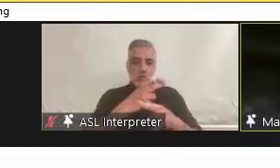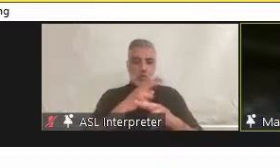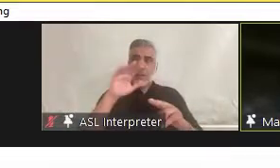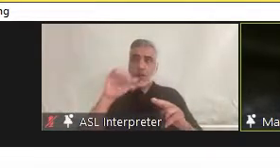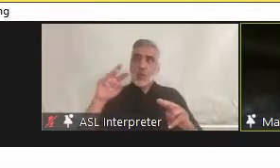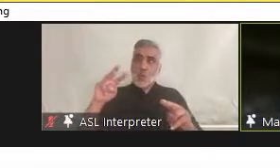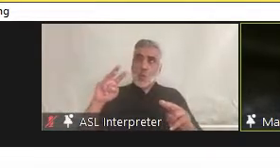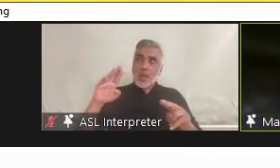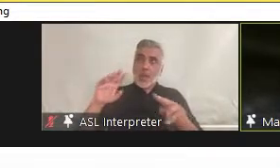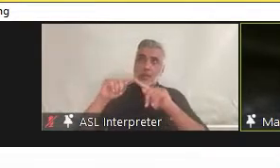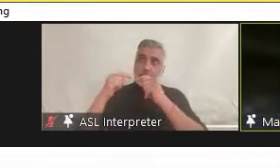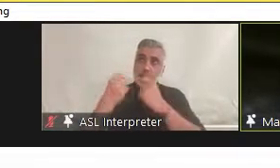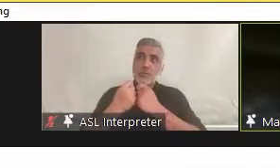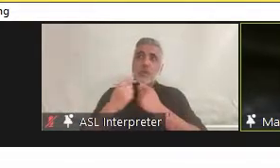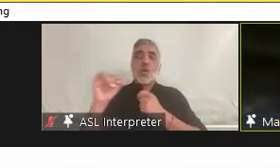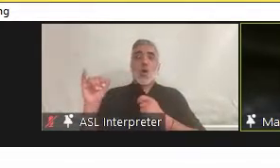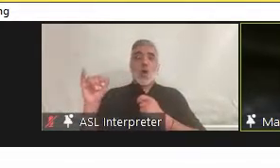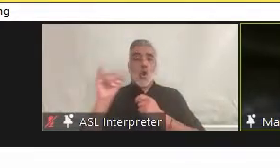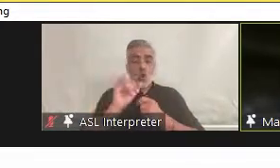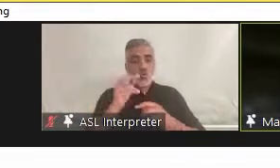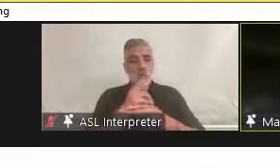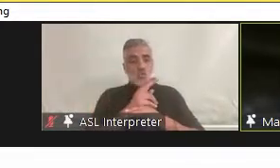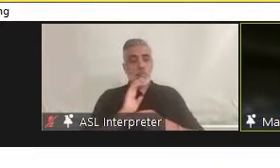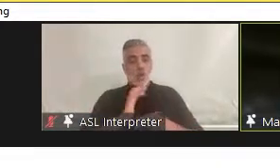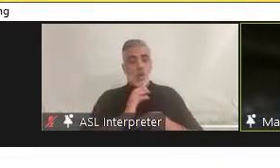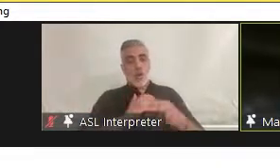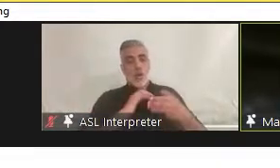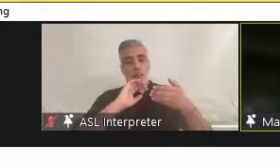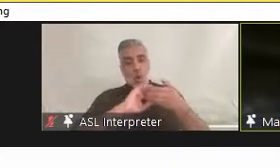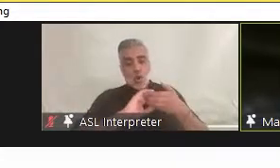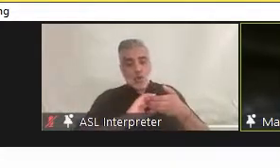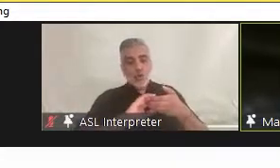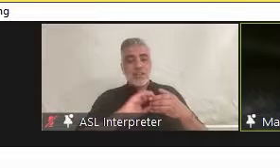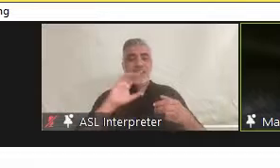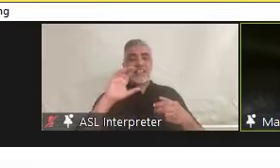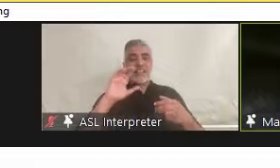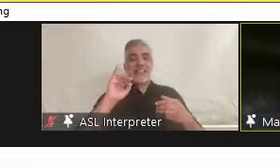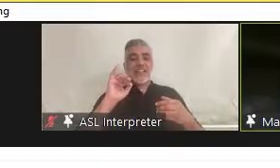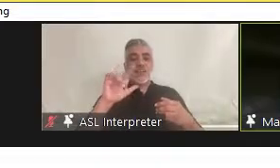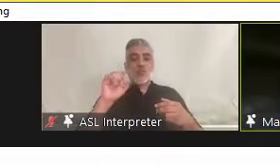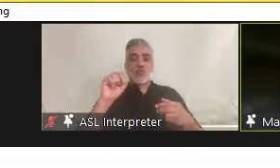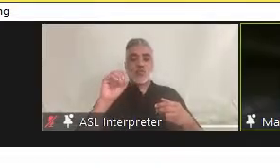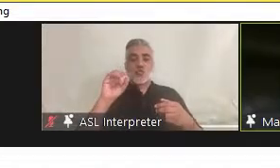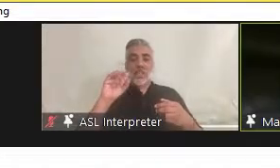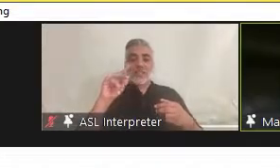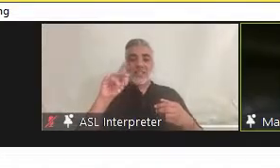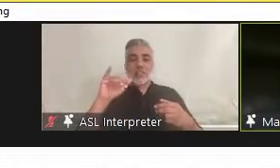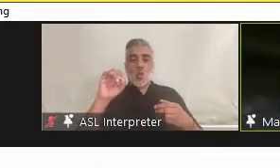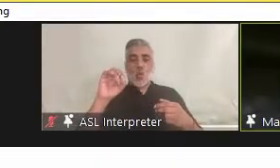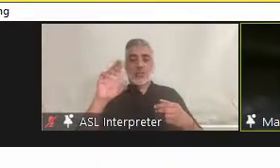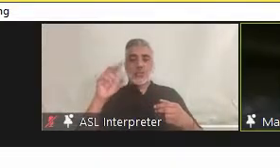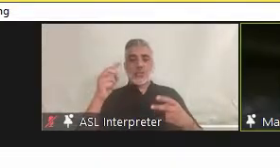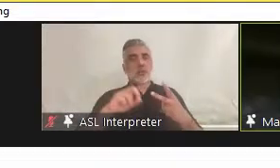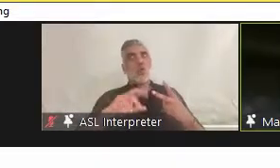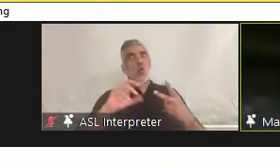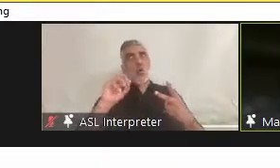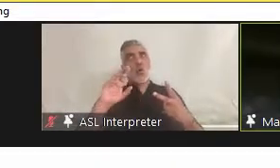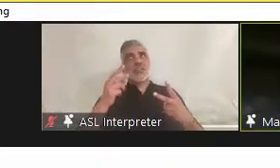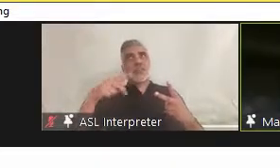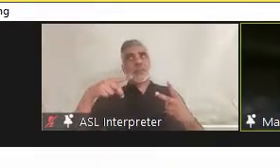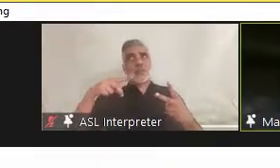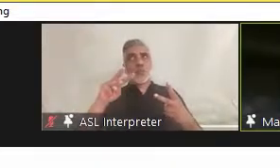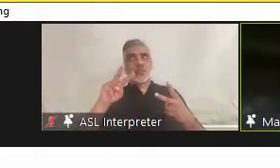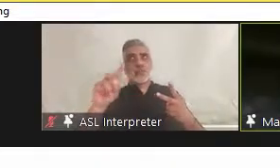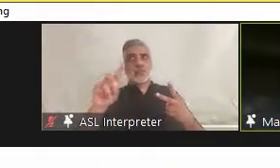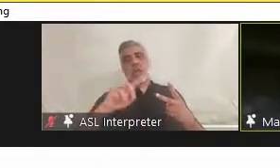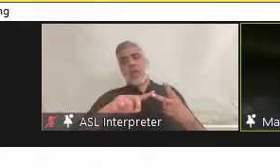teams, but also by our partners, civil society organizations, organizations of persons with disability, and